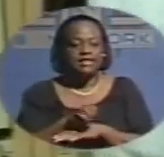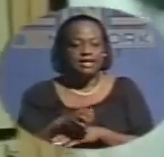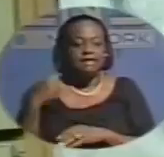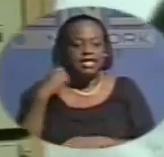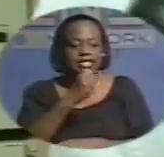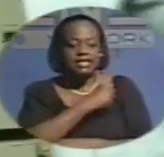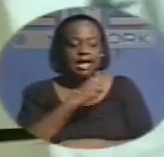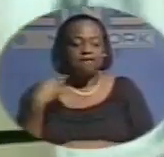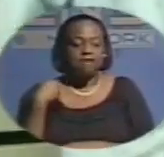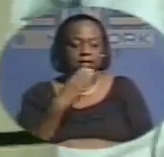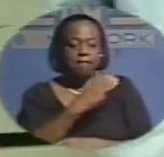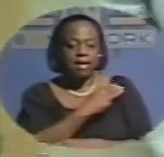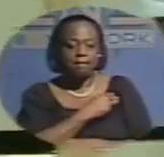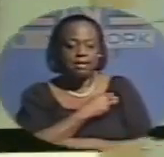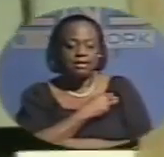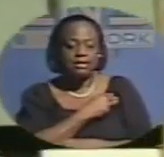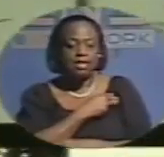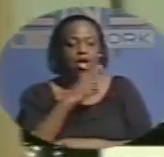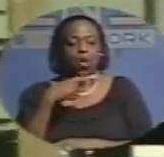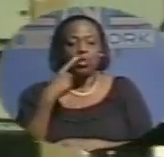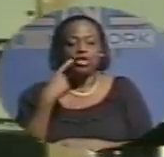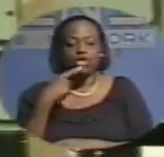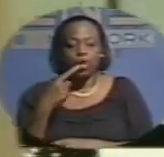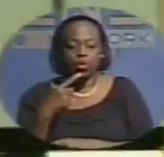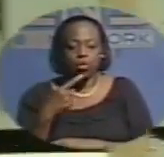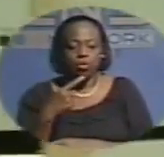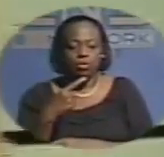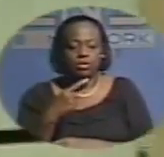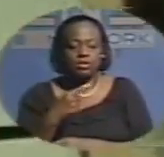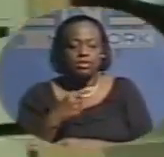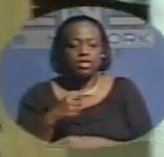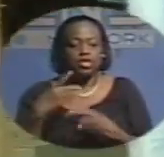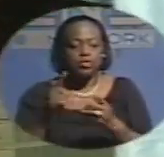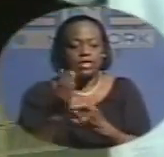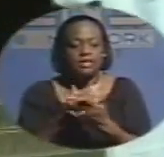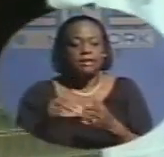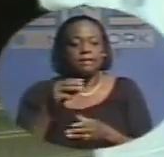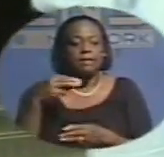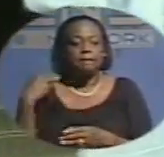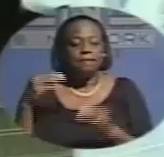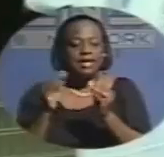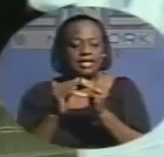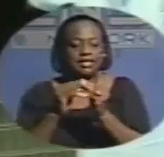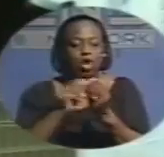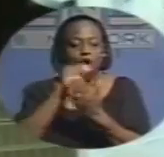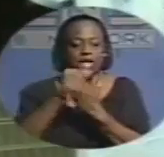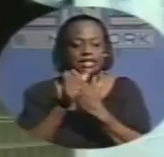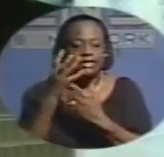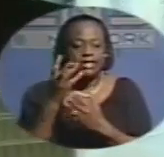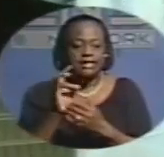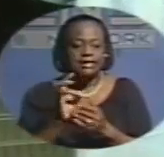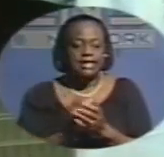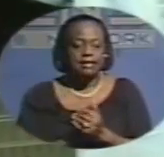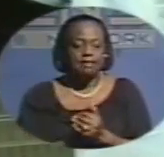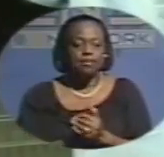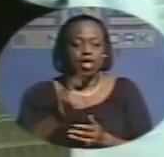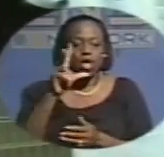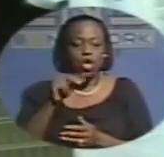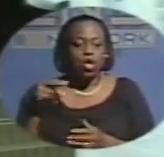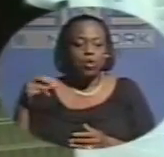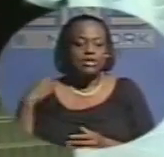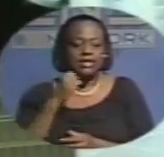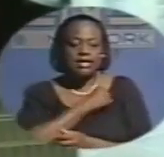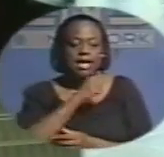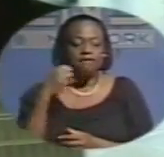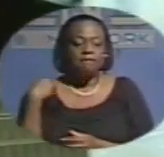of the impending adjustments during individual meetings on August 16th. Now, according to the statement, no staff members will